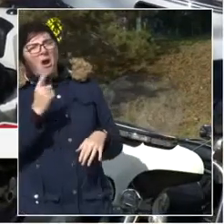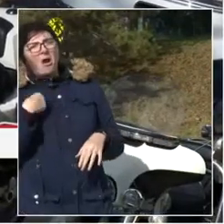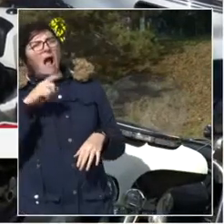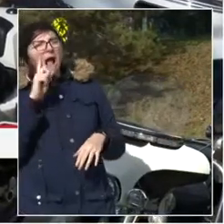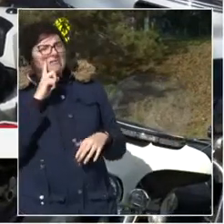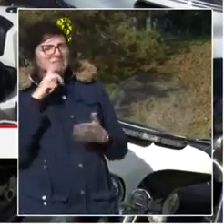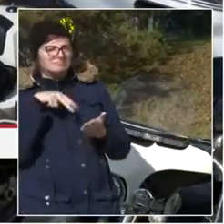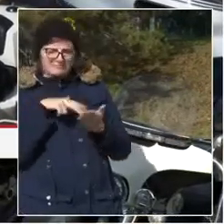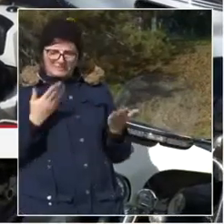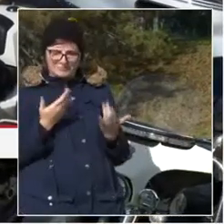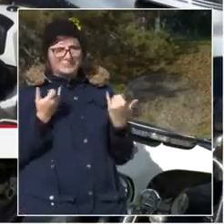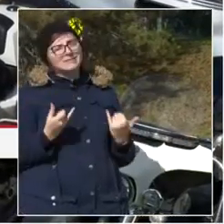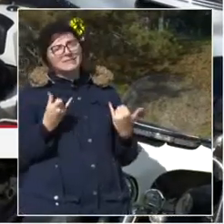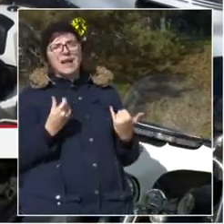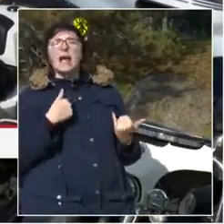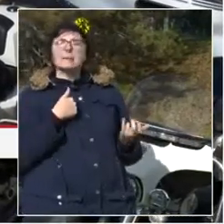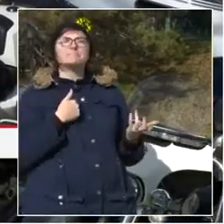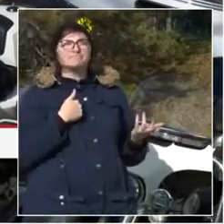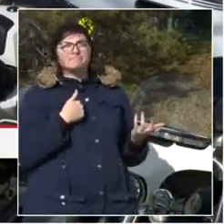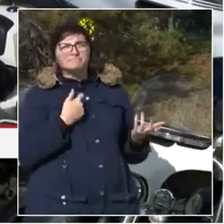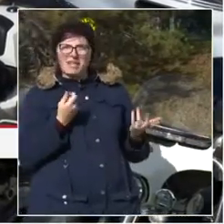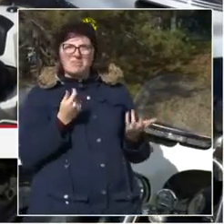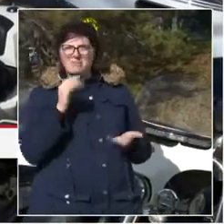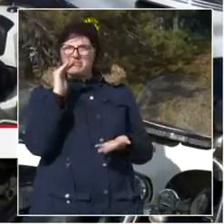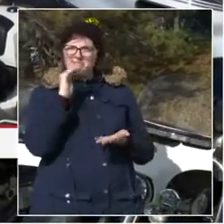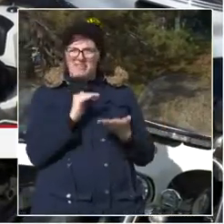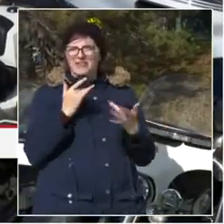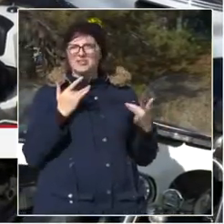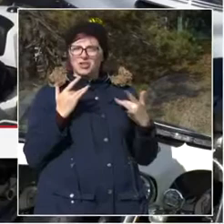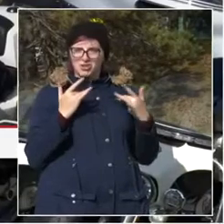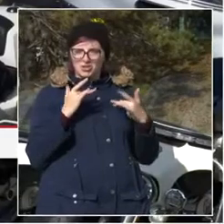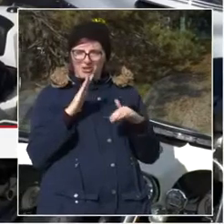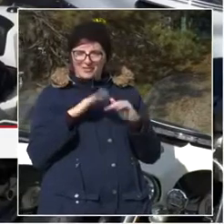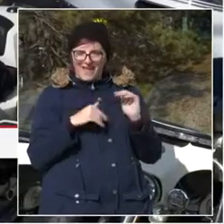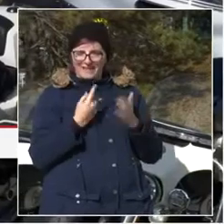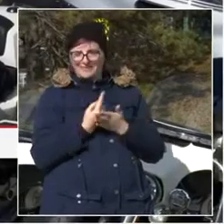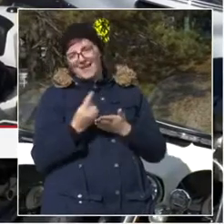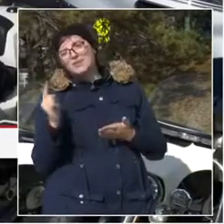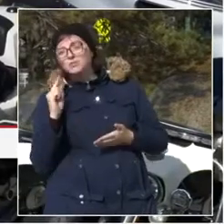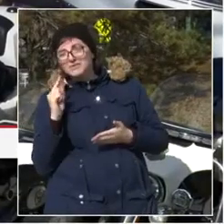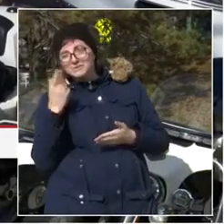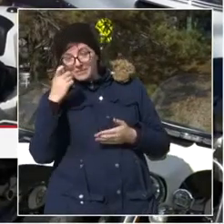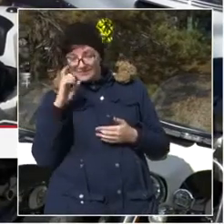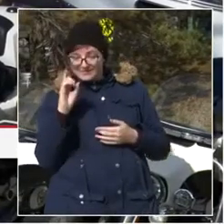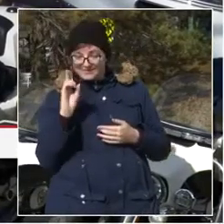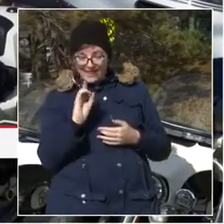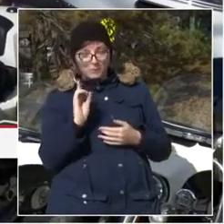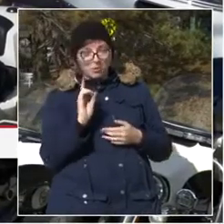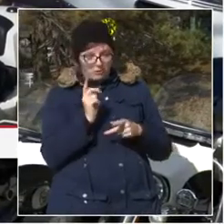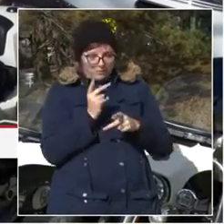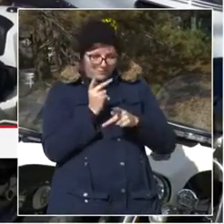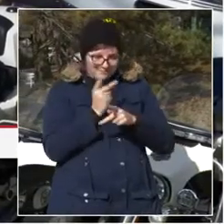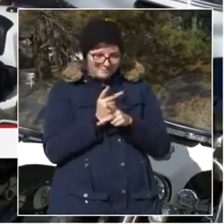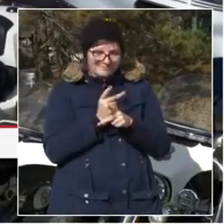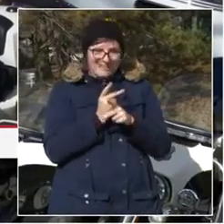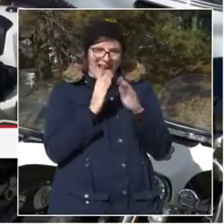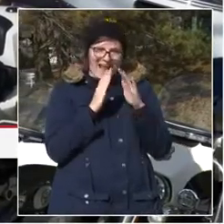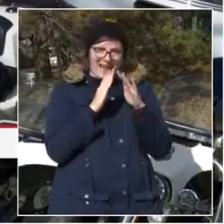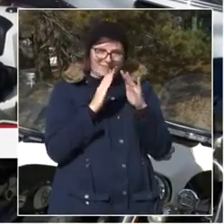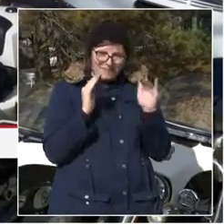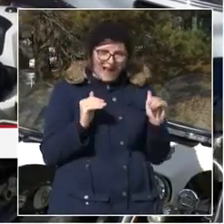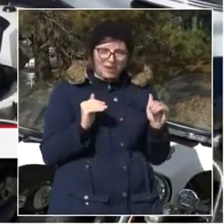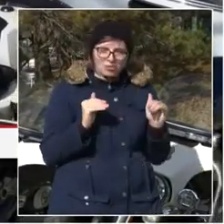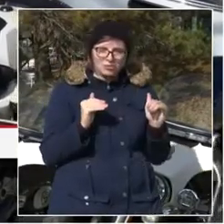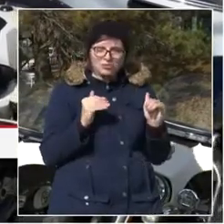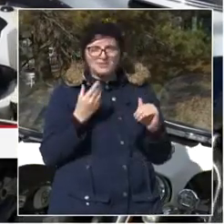here today, I am a little less concerned than I was a week ago because Democrats retained the House.